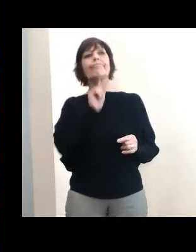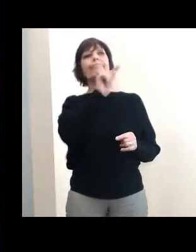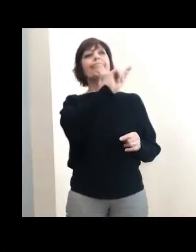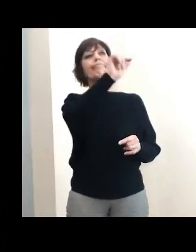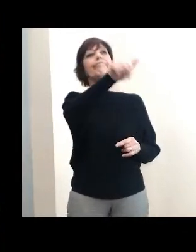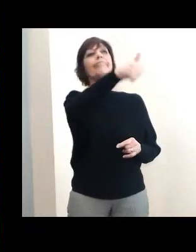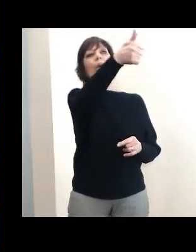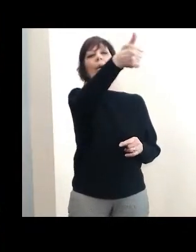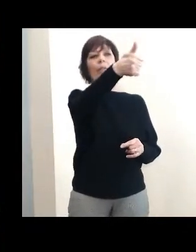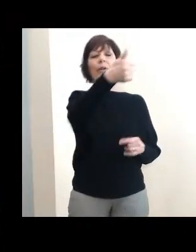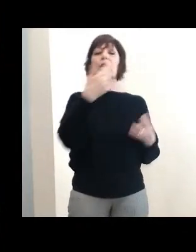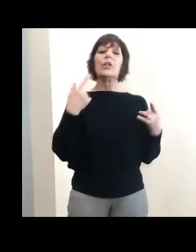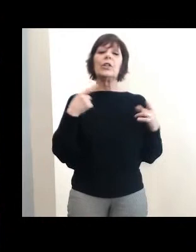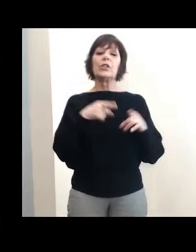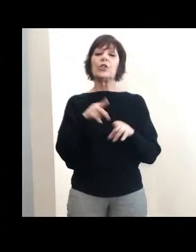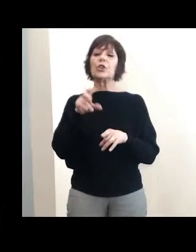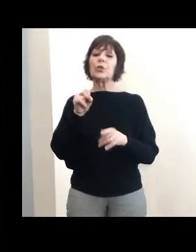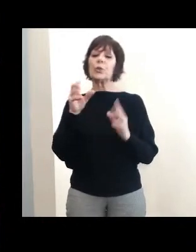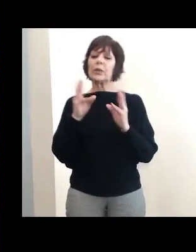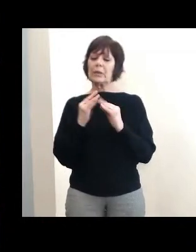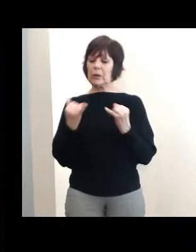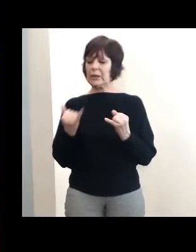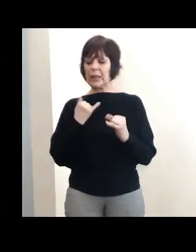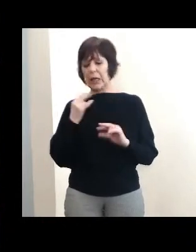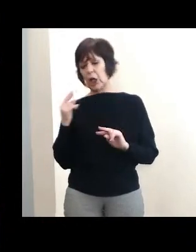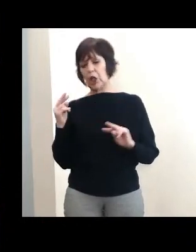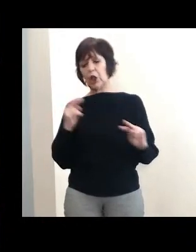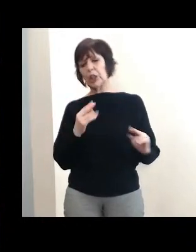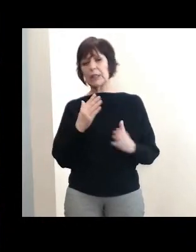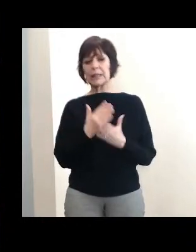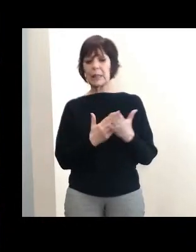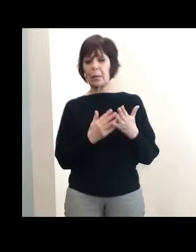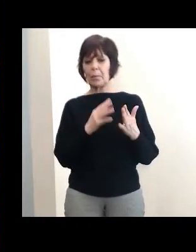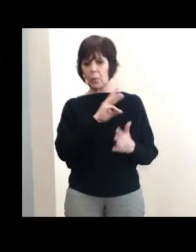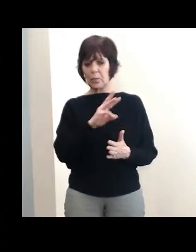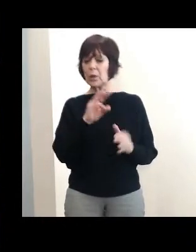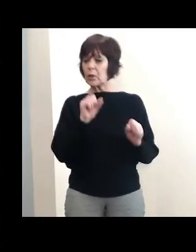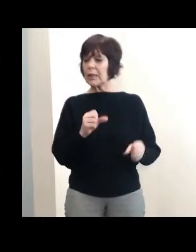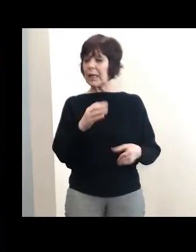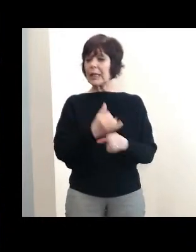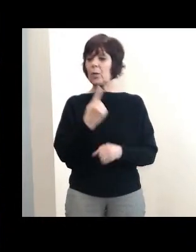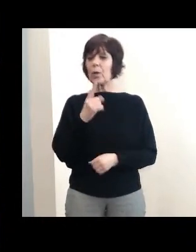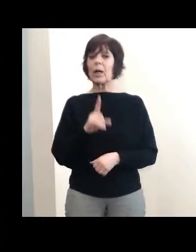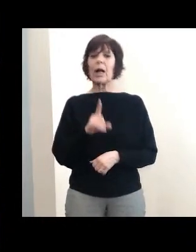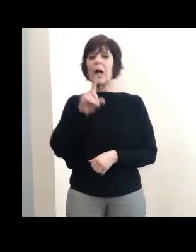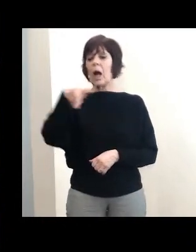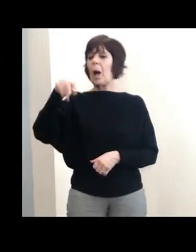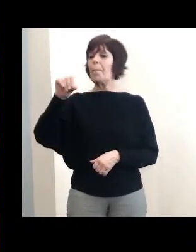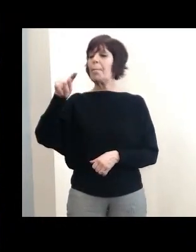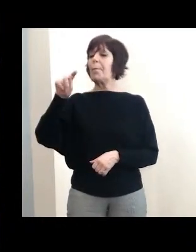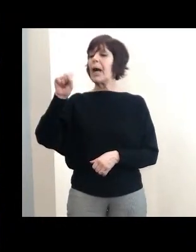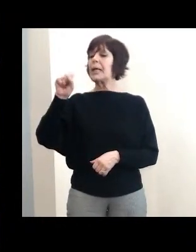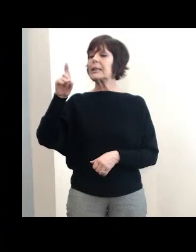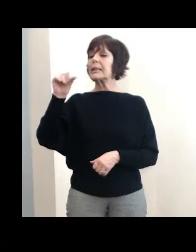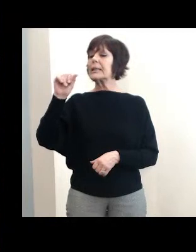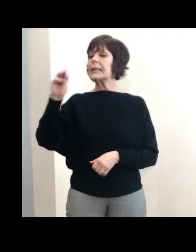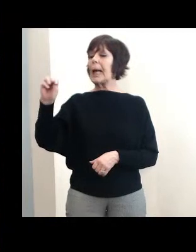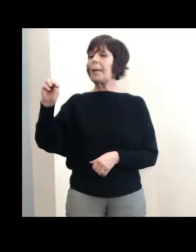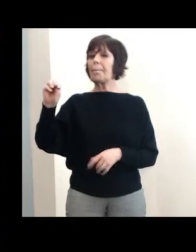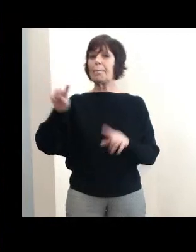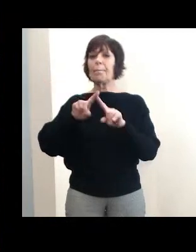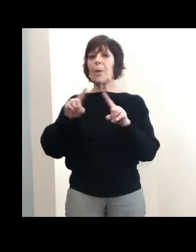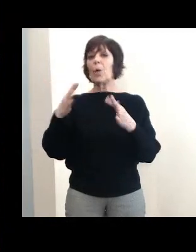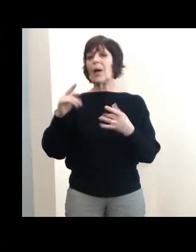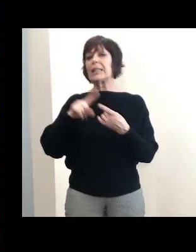else. During your news conference today, I looked at some of the sites, and you can get one up in Potsdam, but you would have to wait